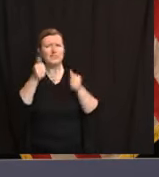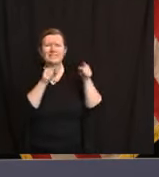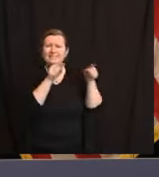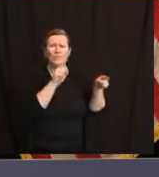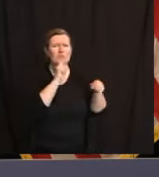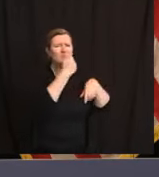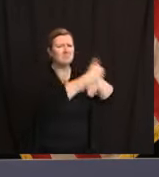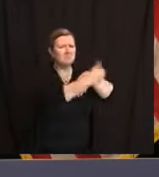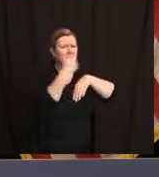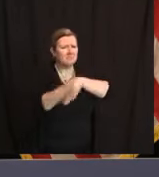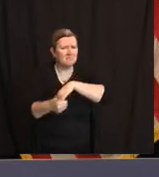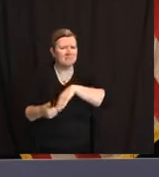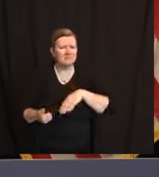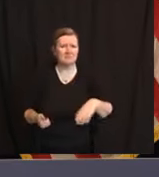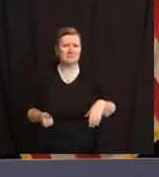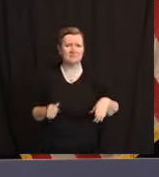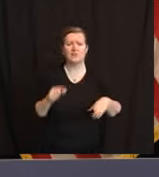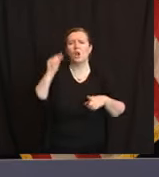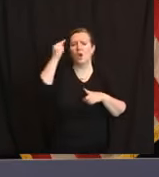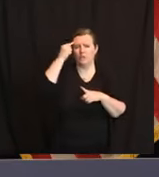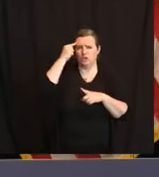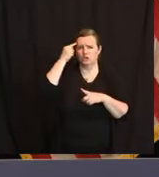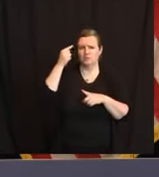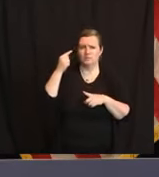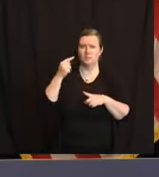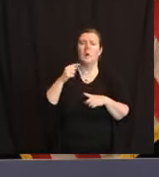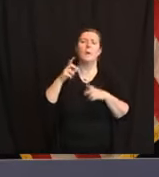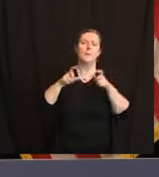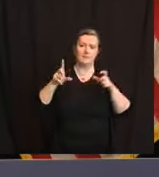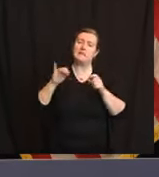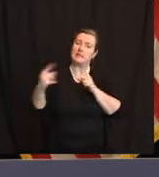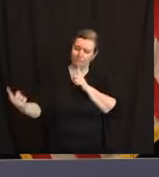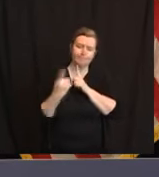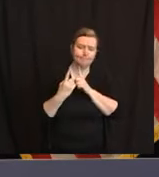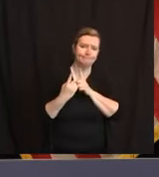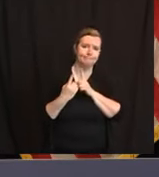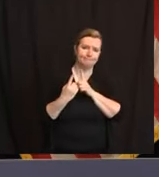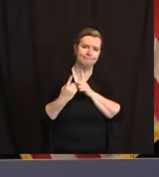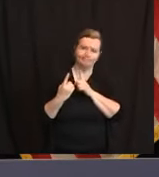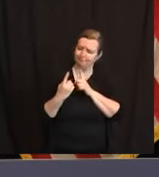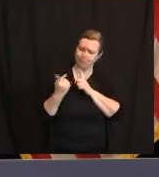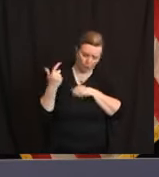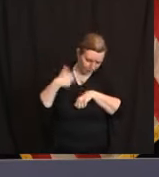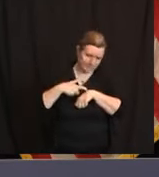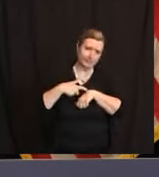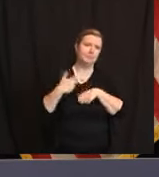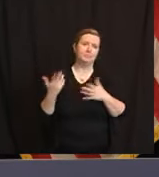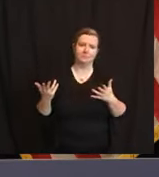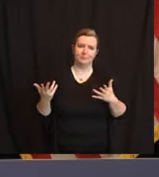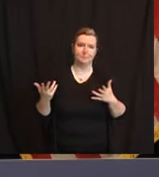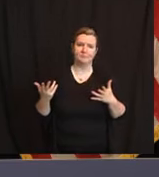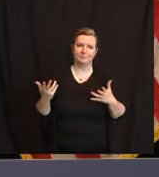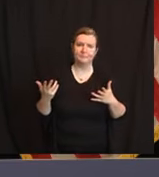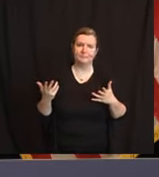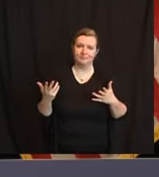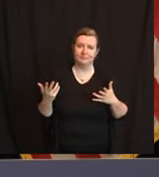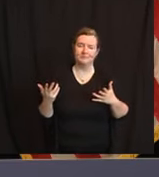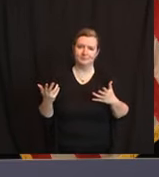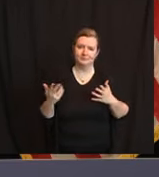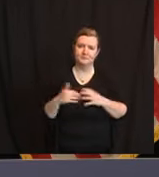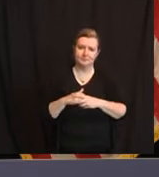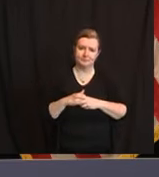People come up to me all the time. And if you follow a press conference, which we do every day, I think, John, one of your colleagues said, now I'll have to start answering